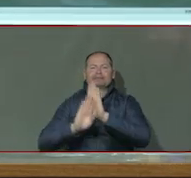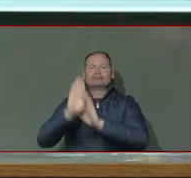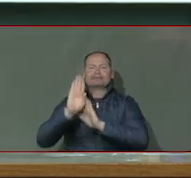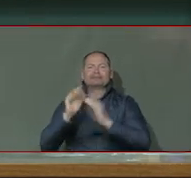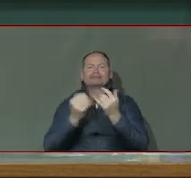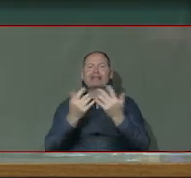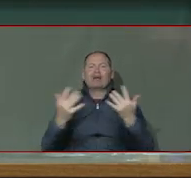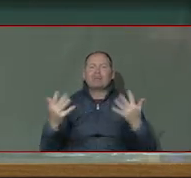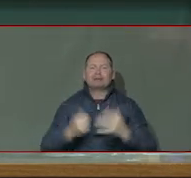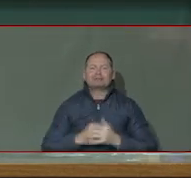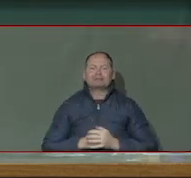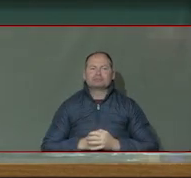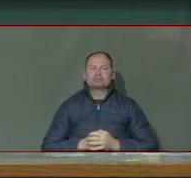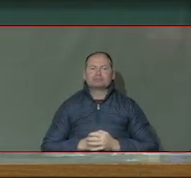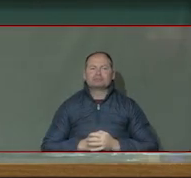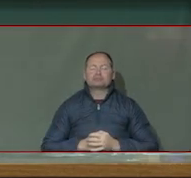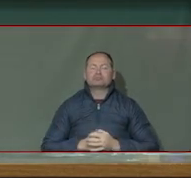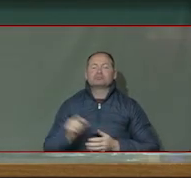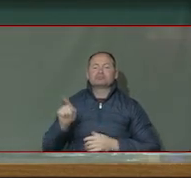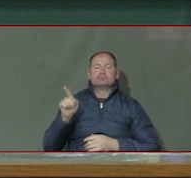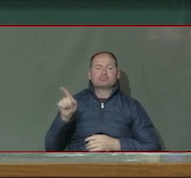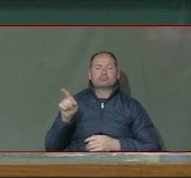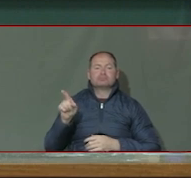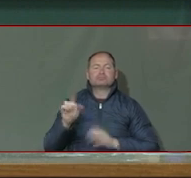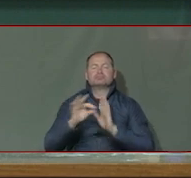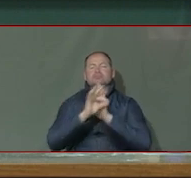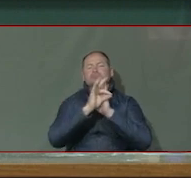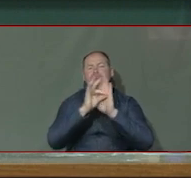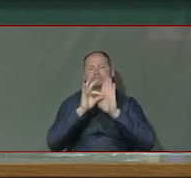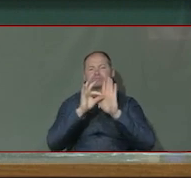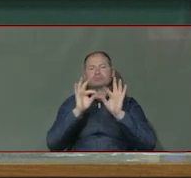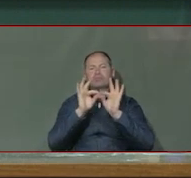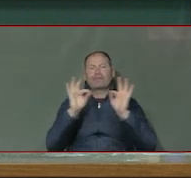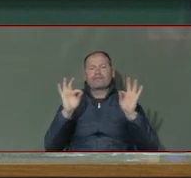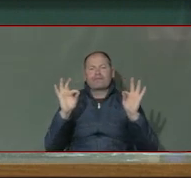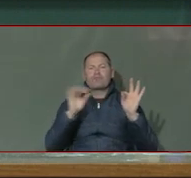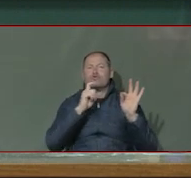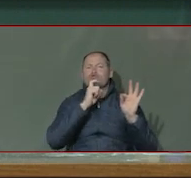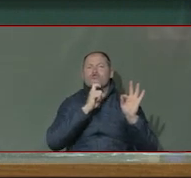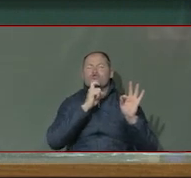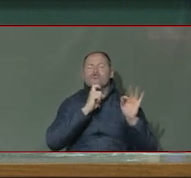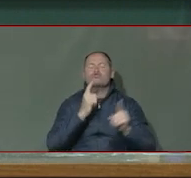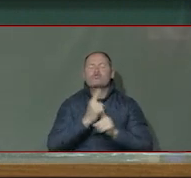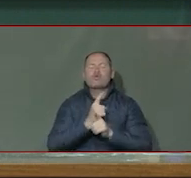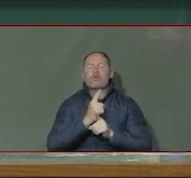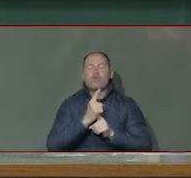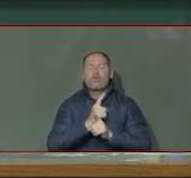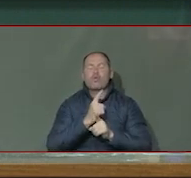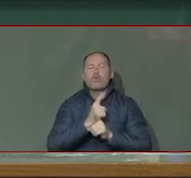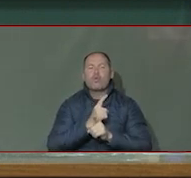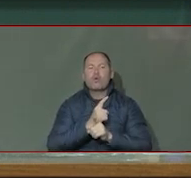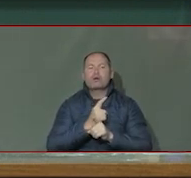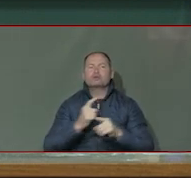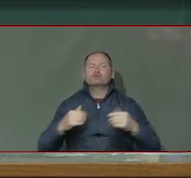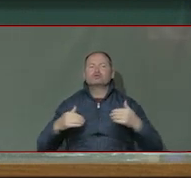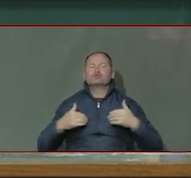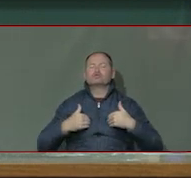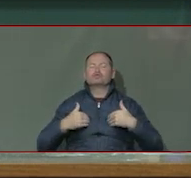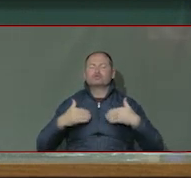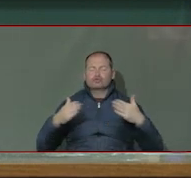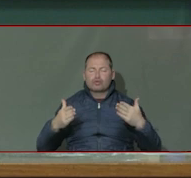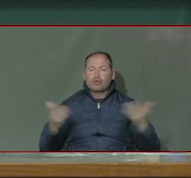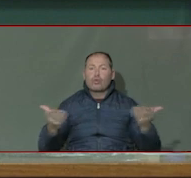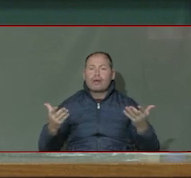always use this formula, please. For any percentage increase, you always write the starting point at the